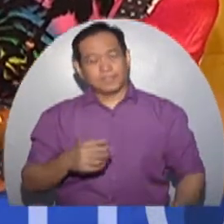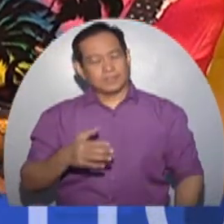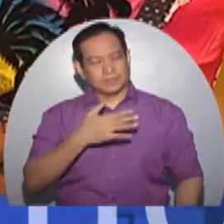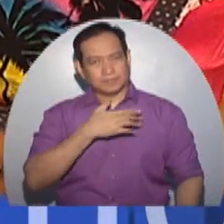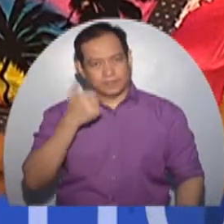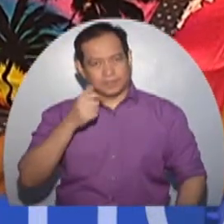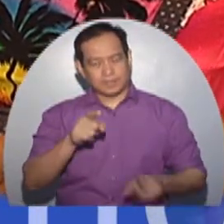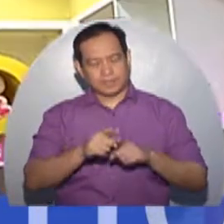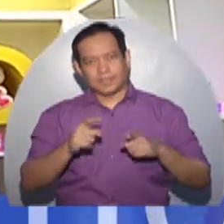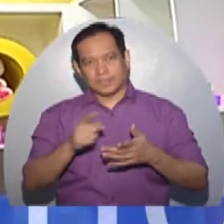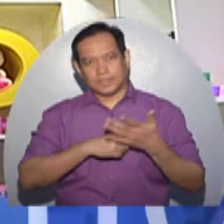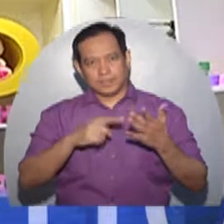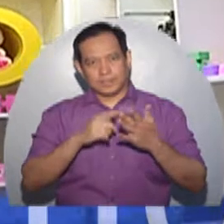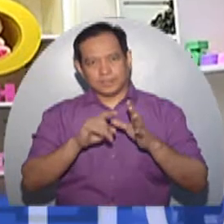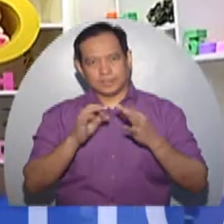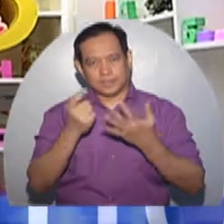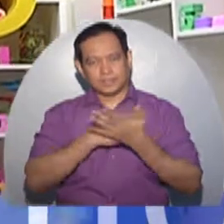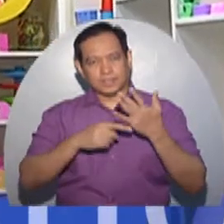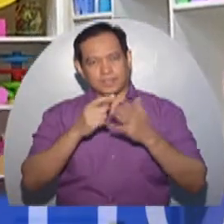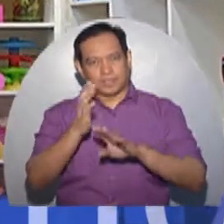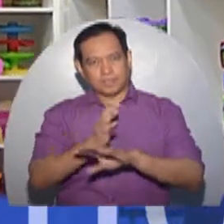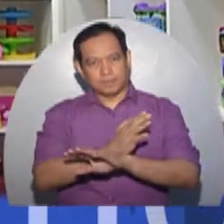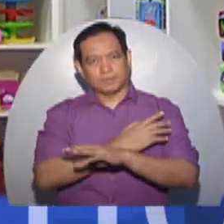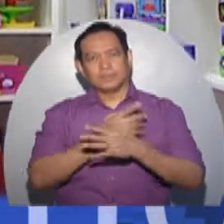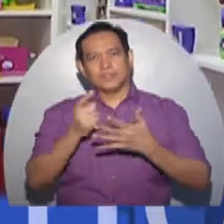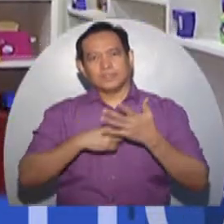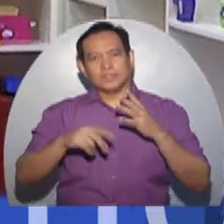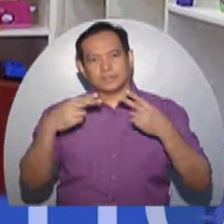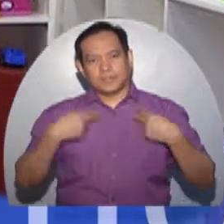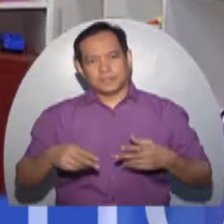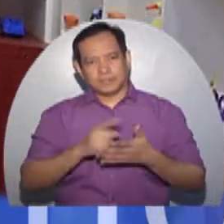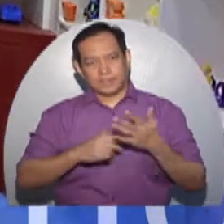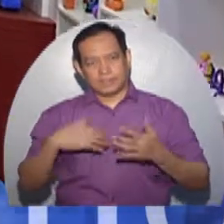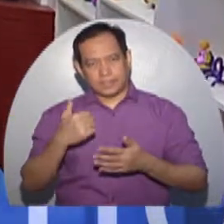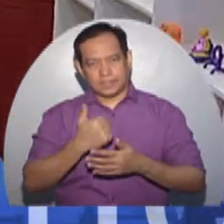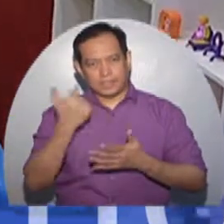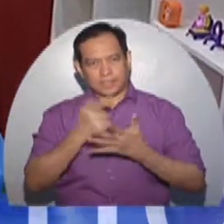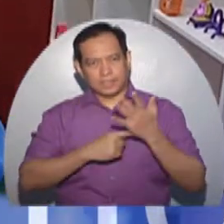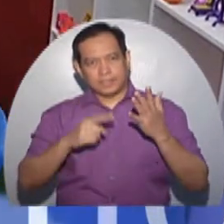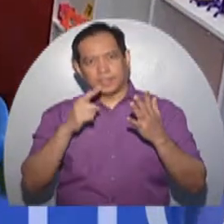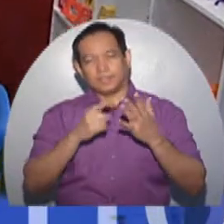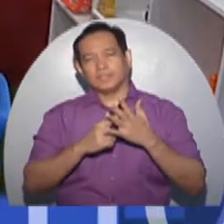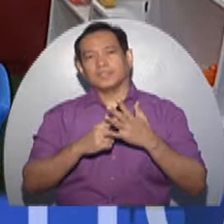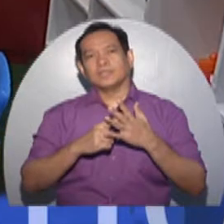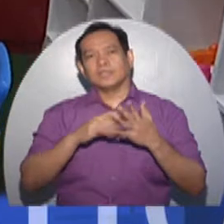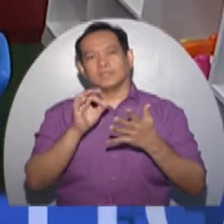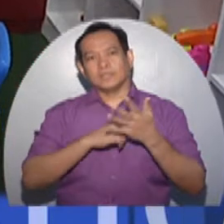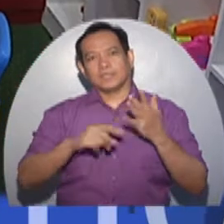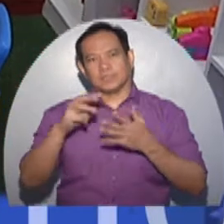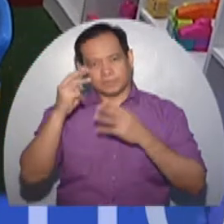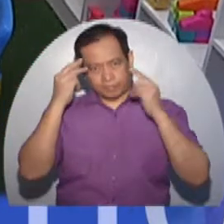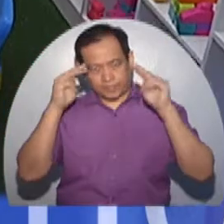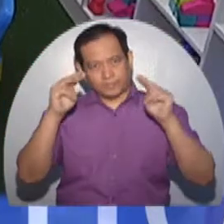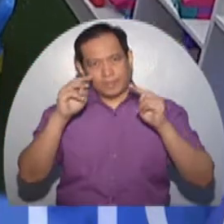gets better. Aside from the gift of improving your health center, we have yet another gift and good news for you,